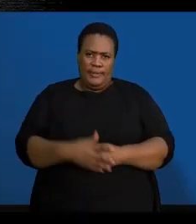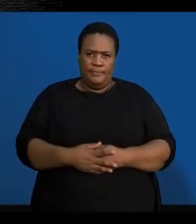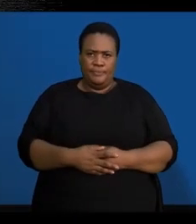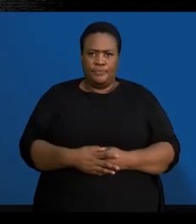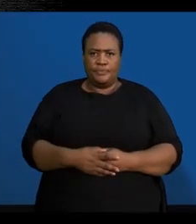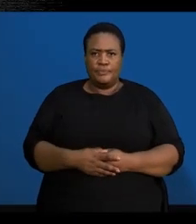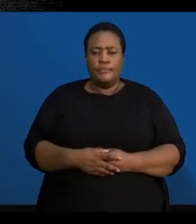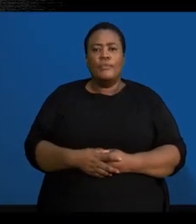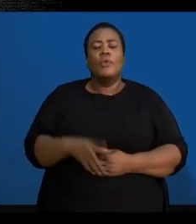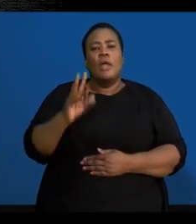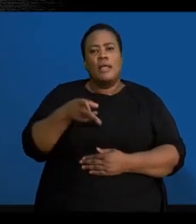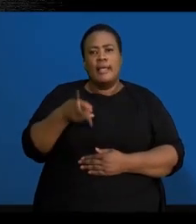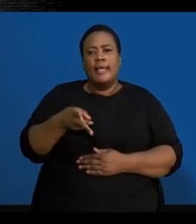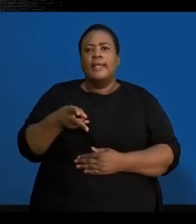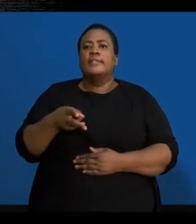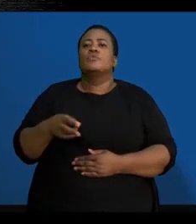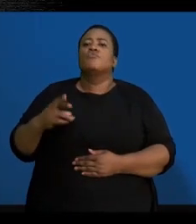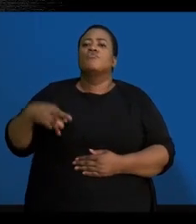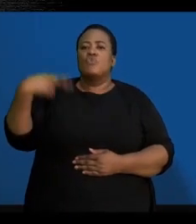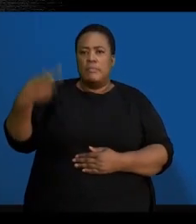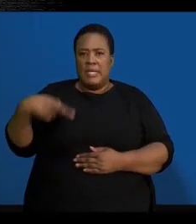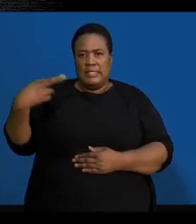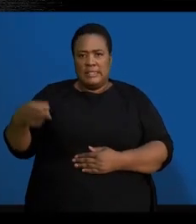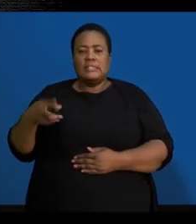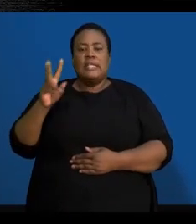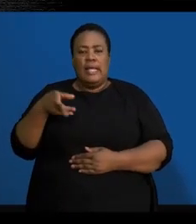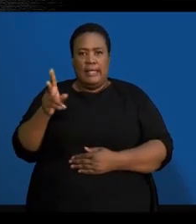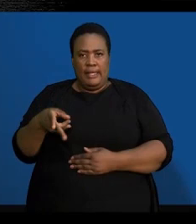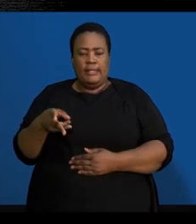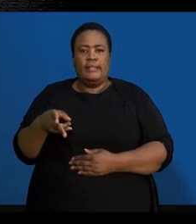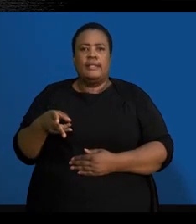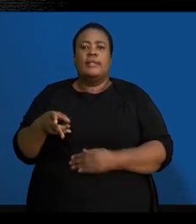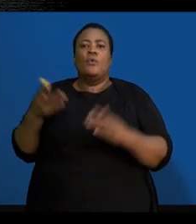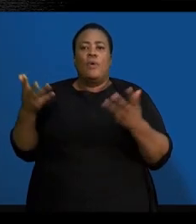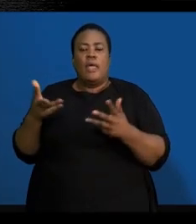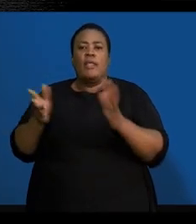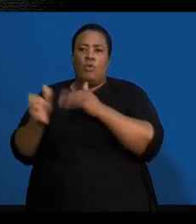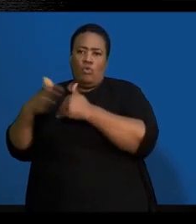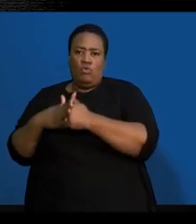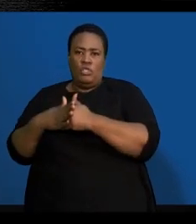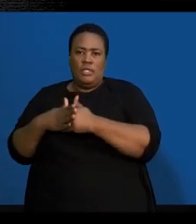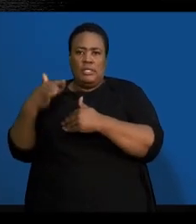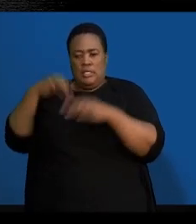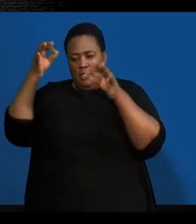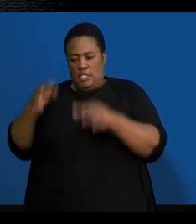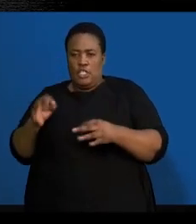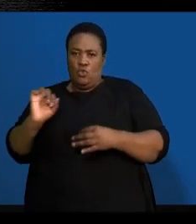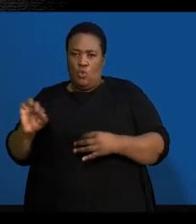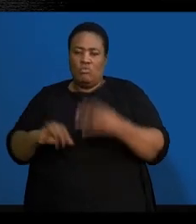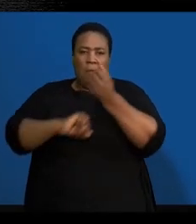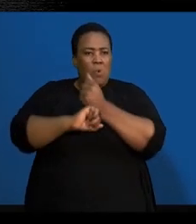you have to repeat the stance you've taken in the introduction. You have to repeat it in the conclusion. It's very